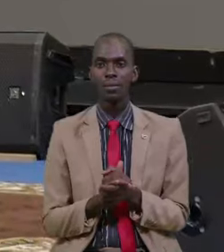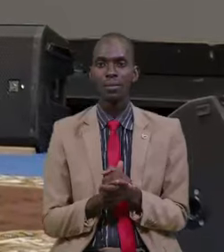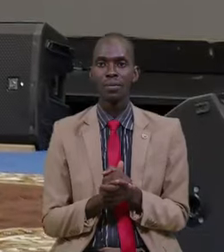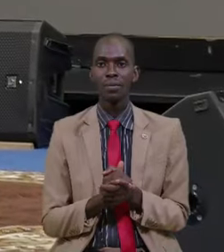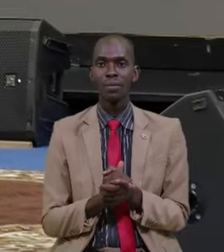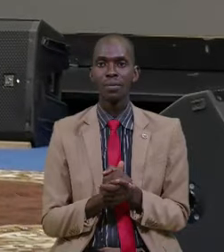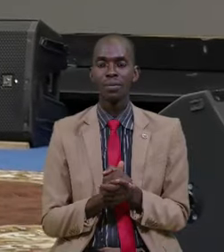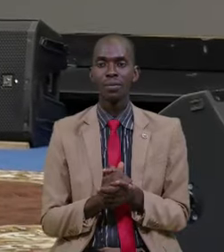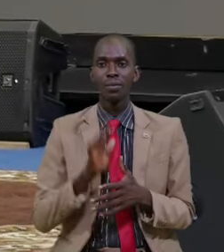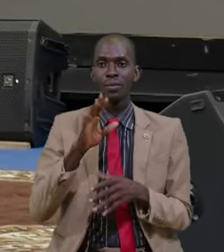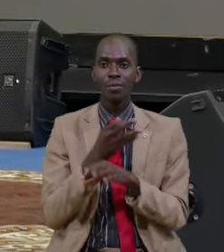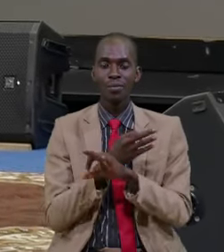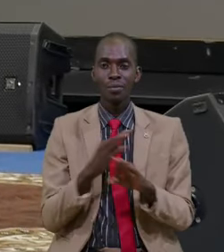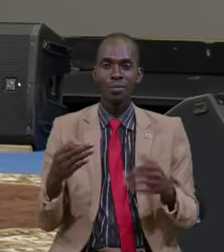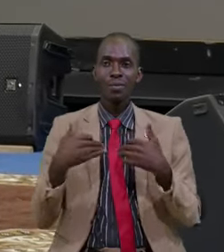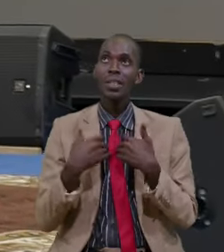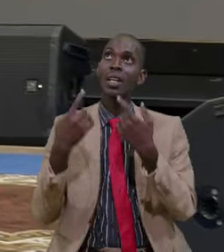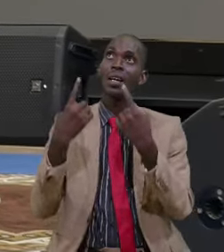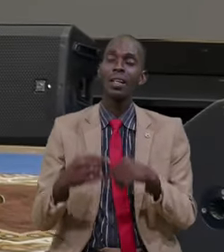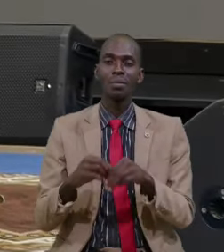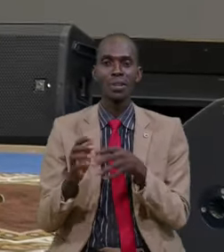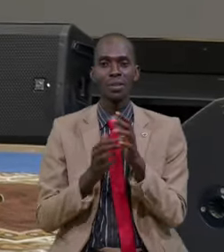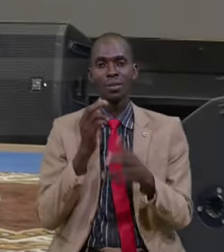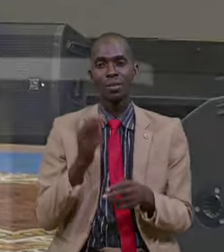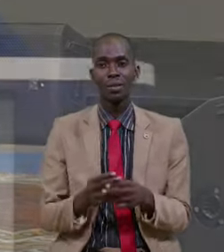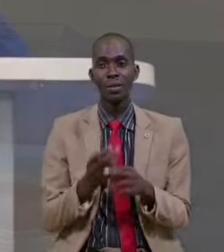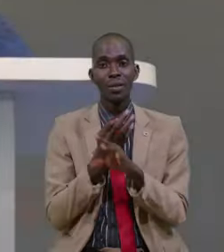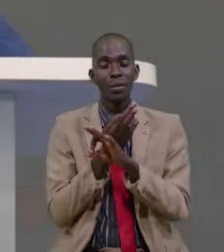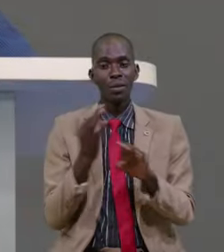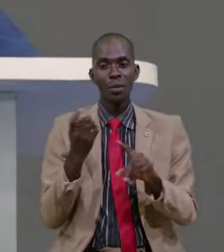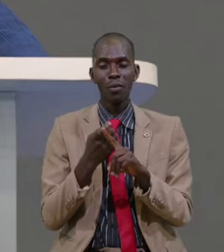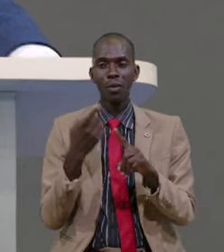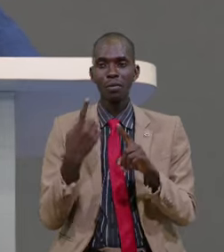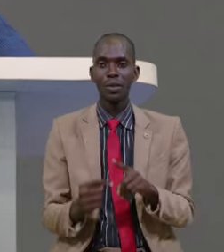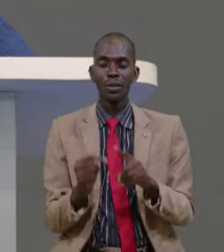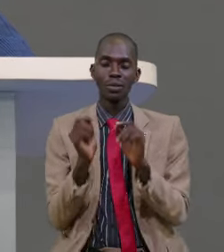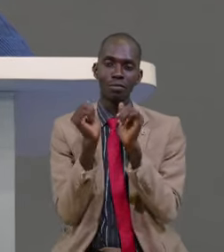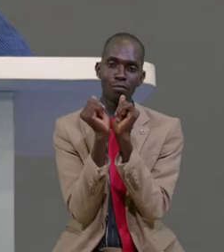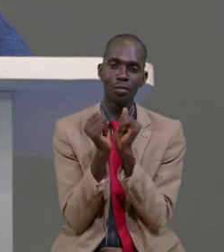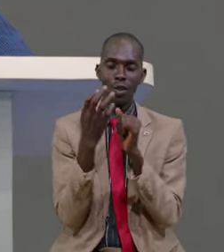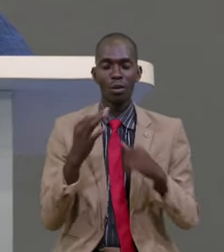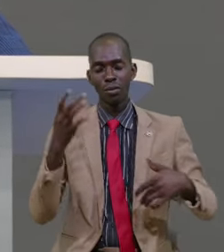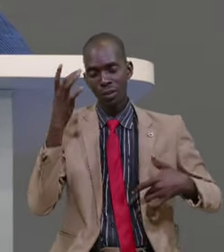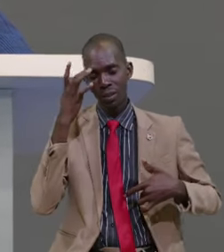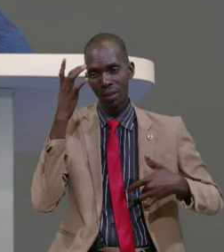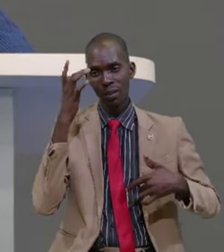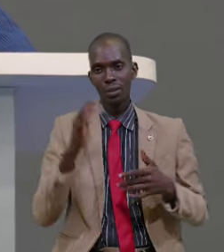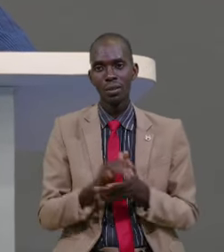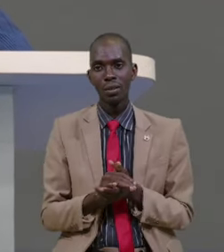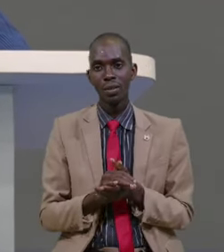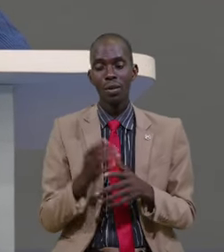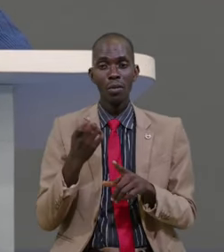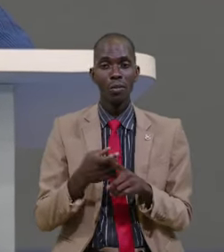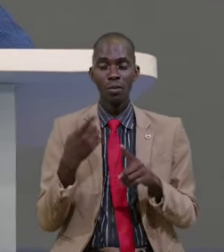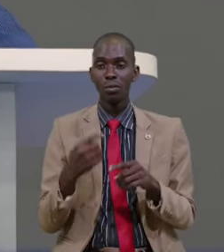Your freedom has come. Freedom from the captivity of sickness, from the